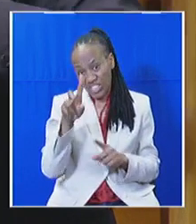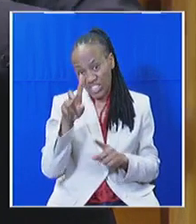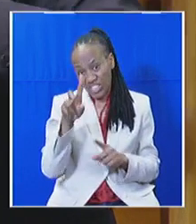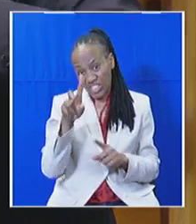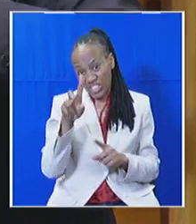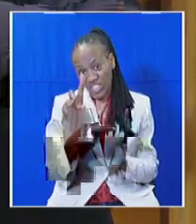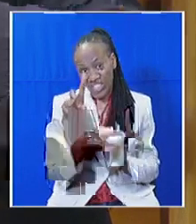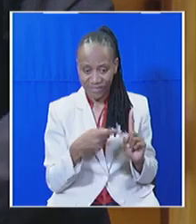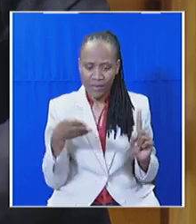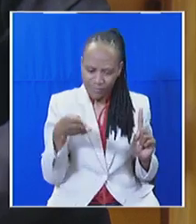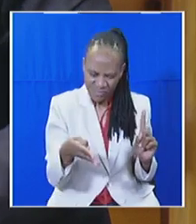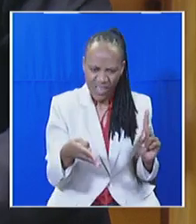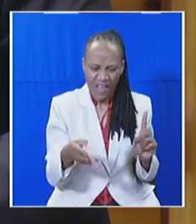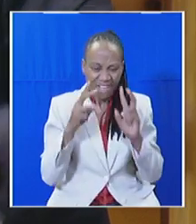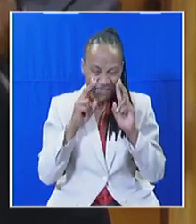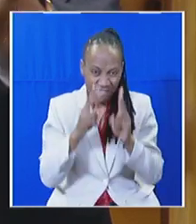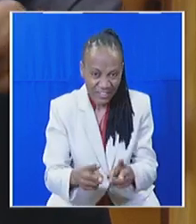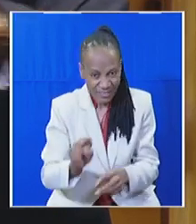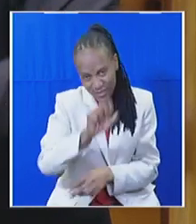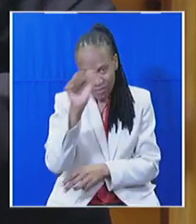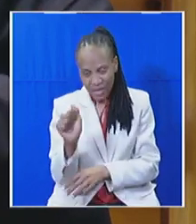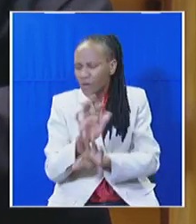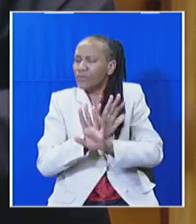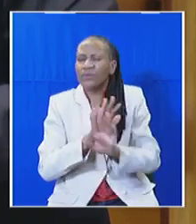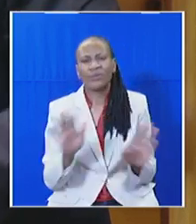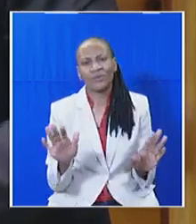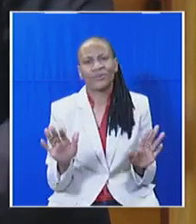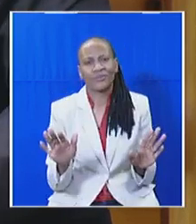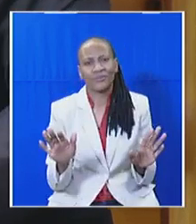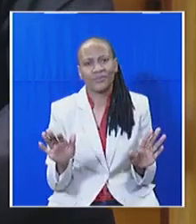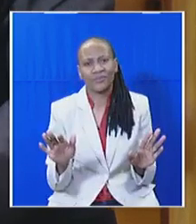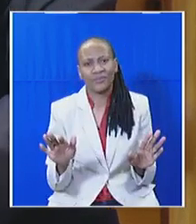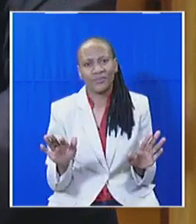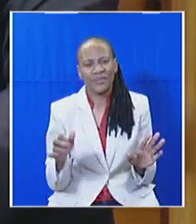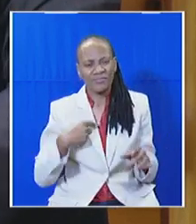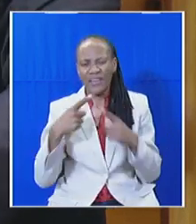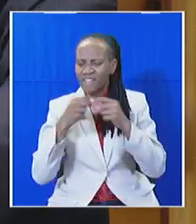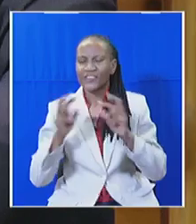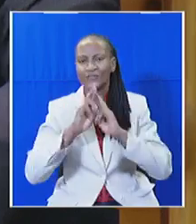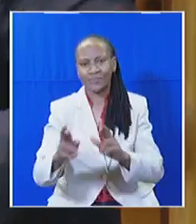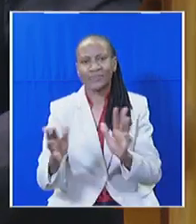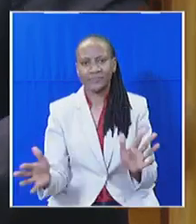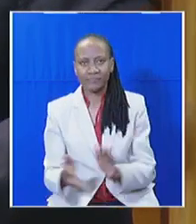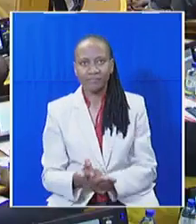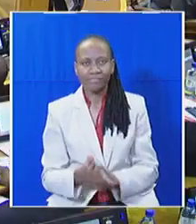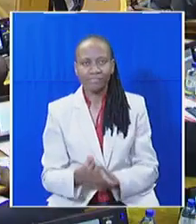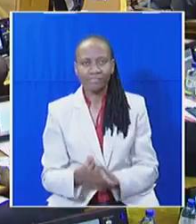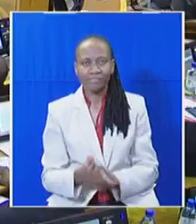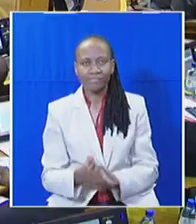AU visiting South Africa, as I said when I was here. Point of order, Madam